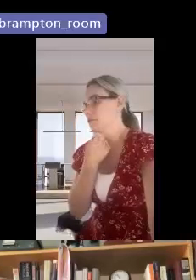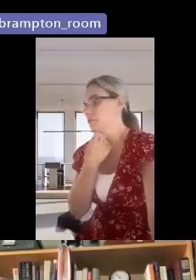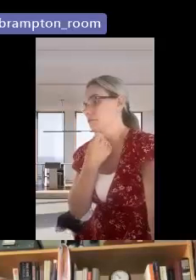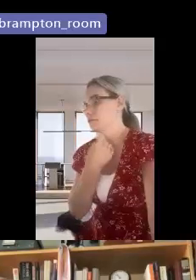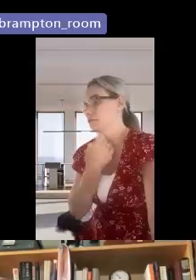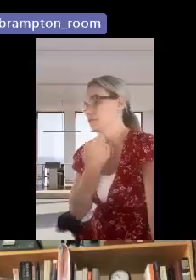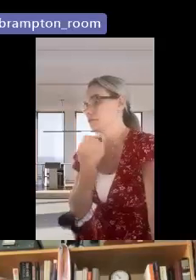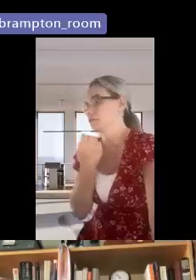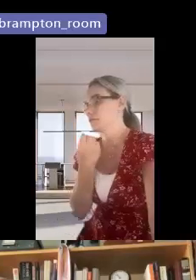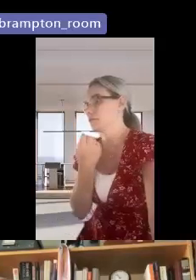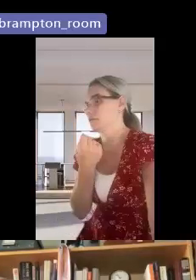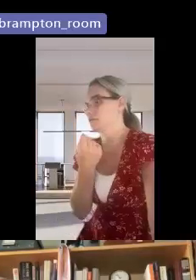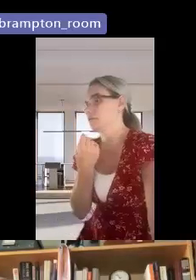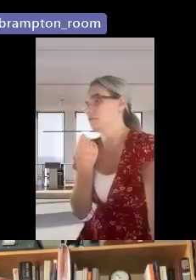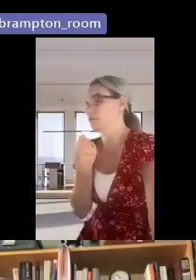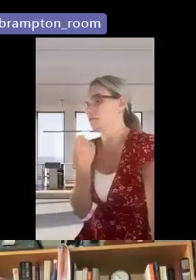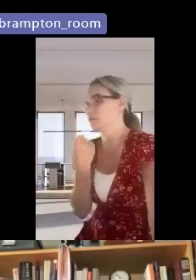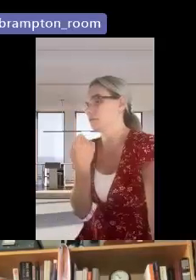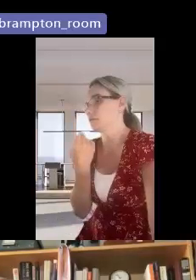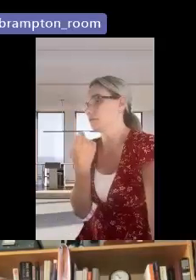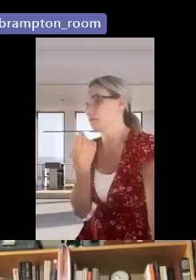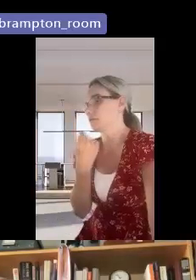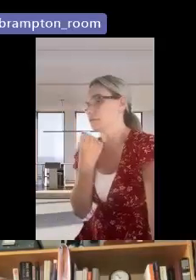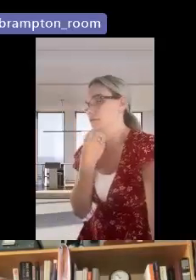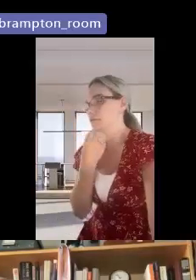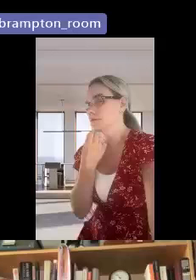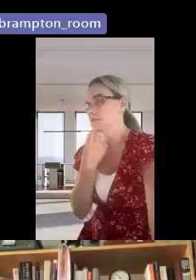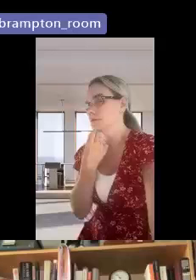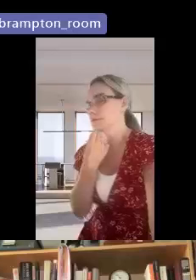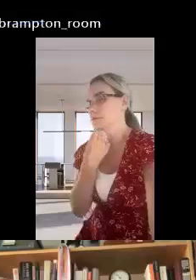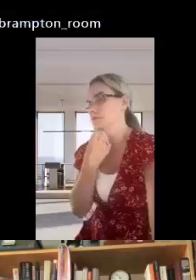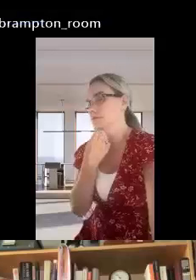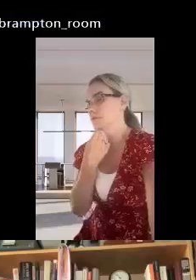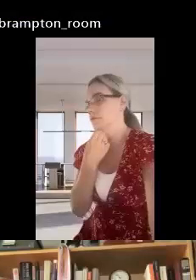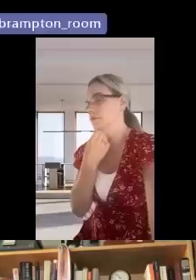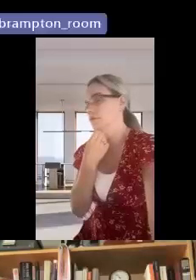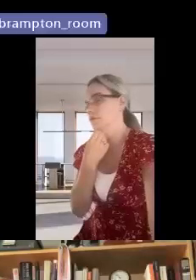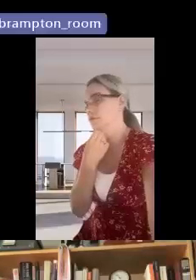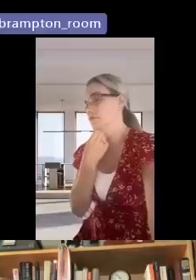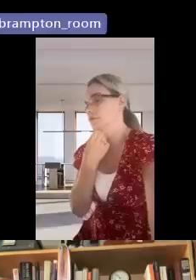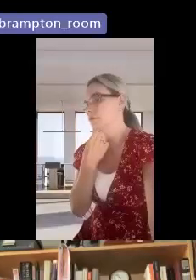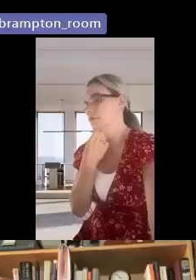that in the revenue, there is a line called